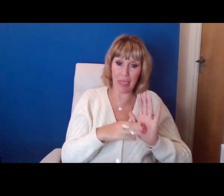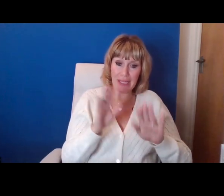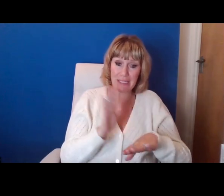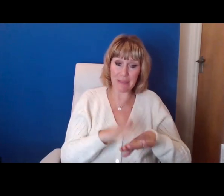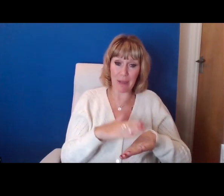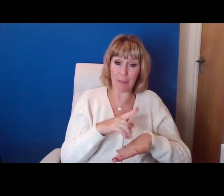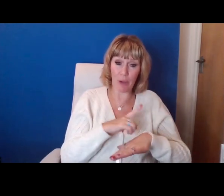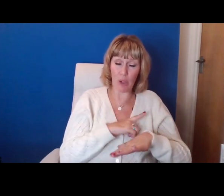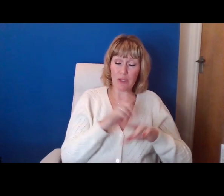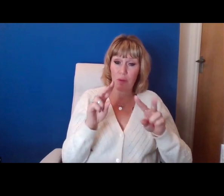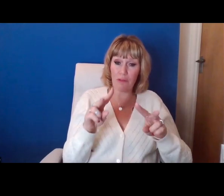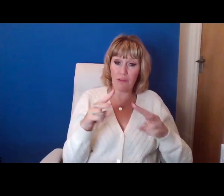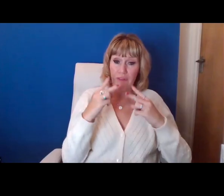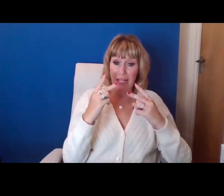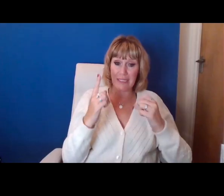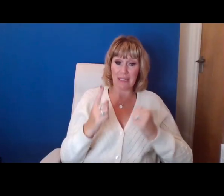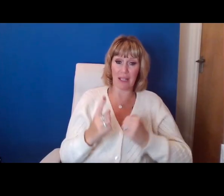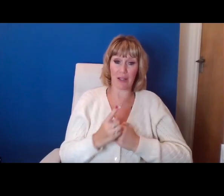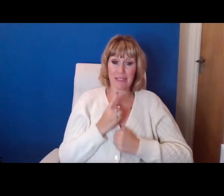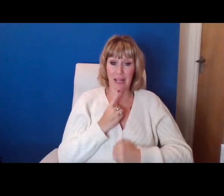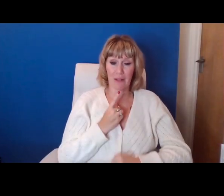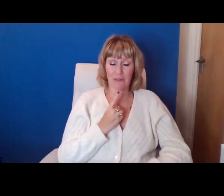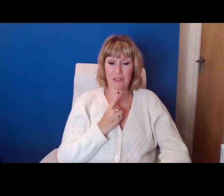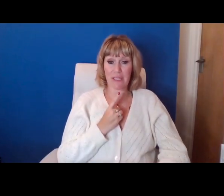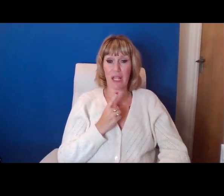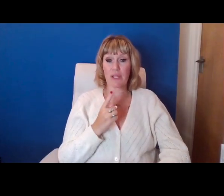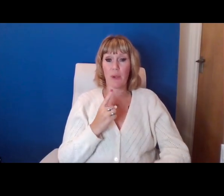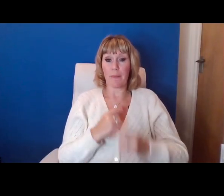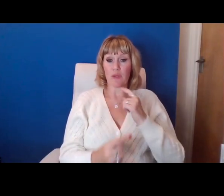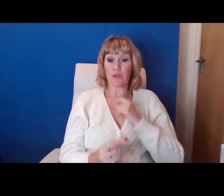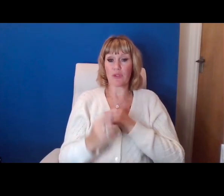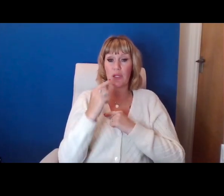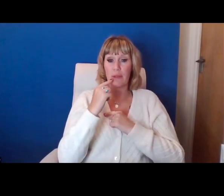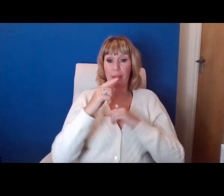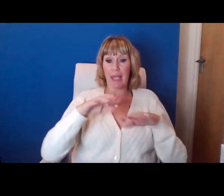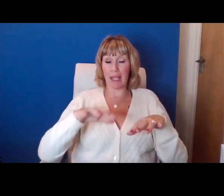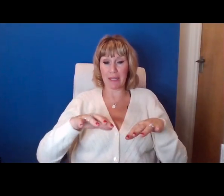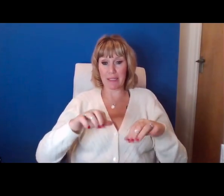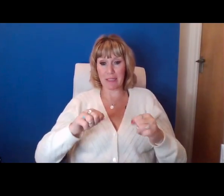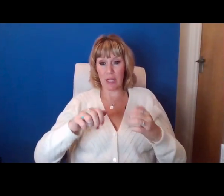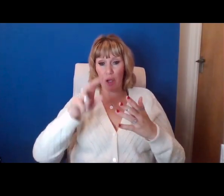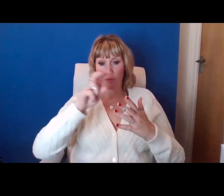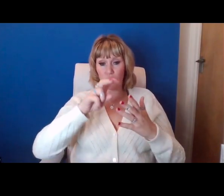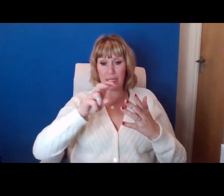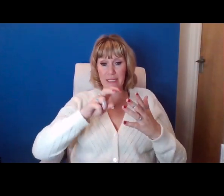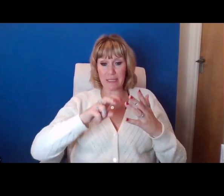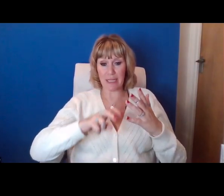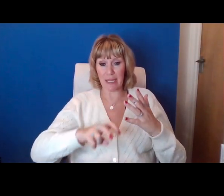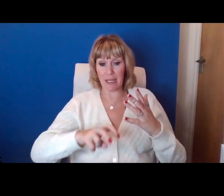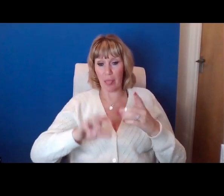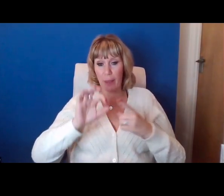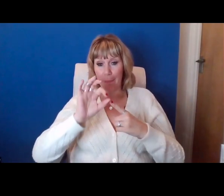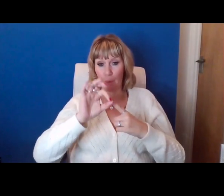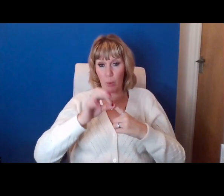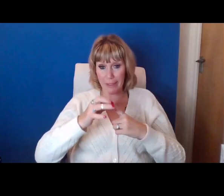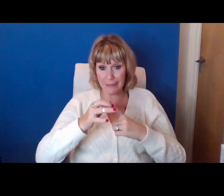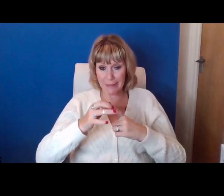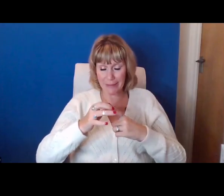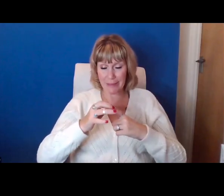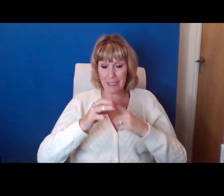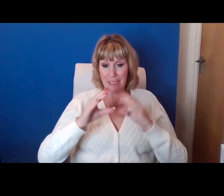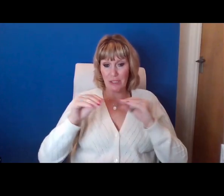So I'm just going to go back and start reading some of the points that have come into